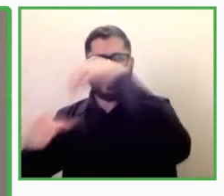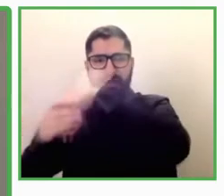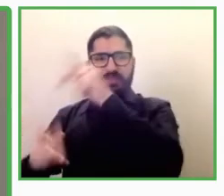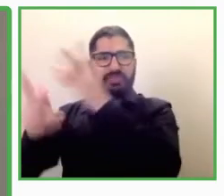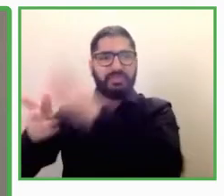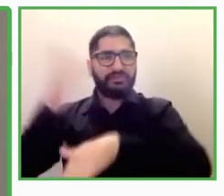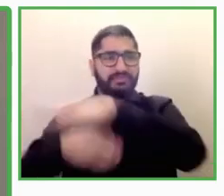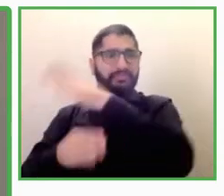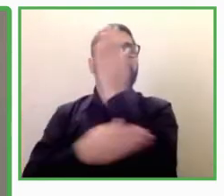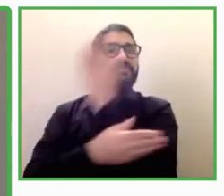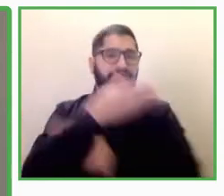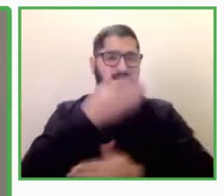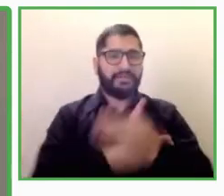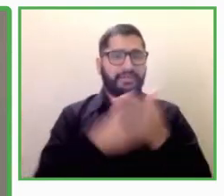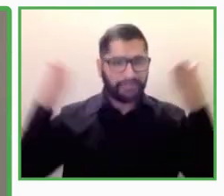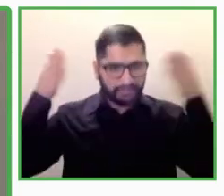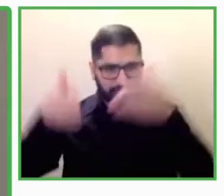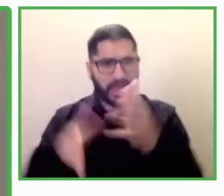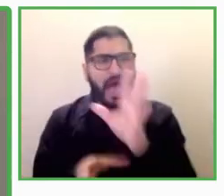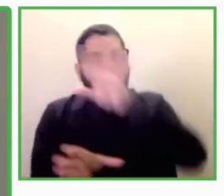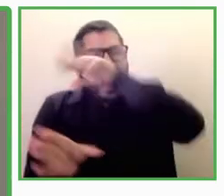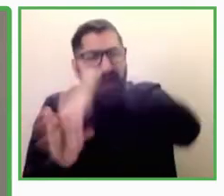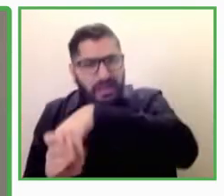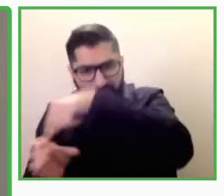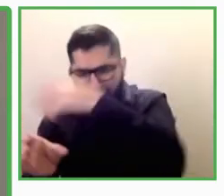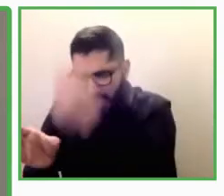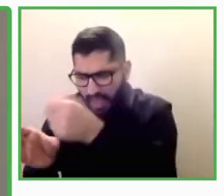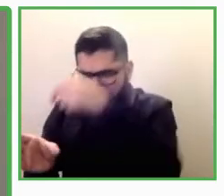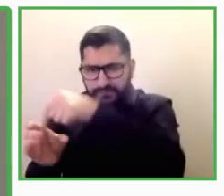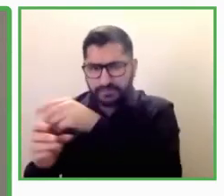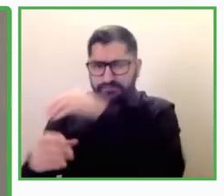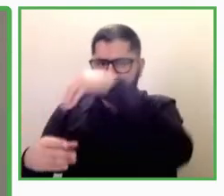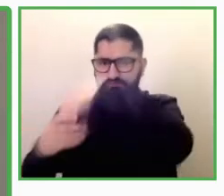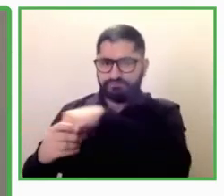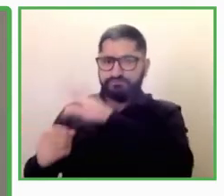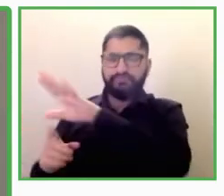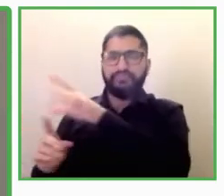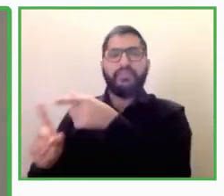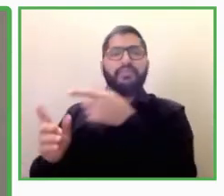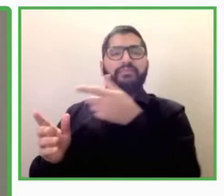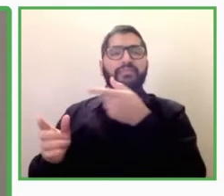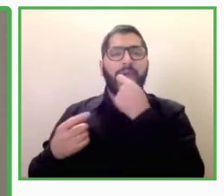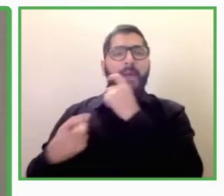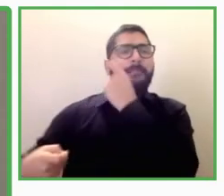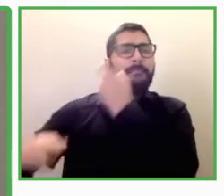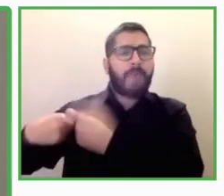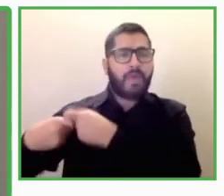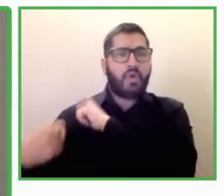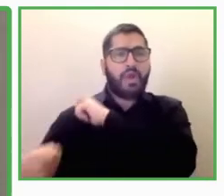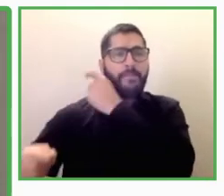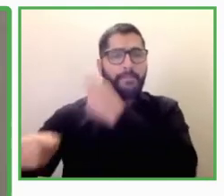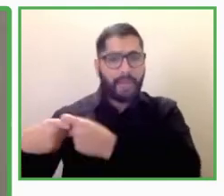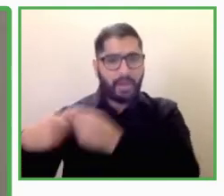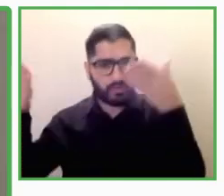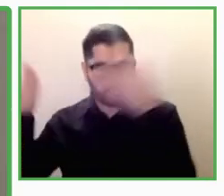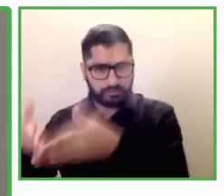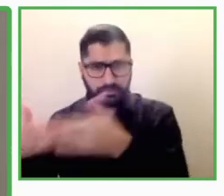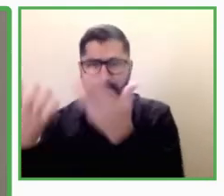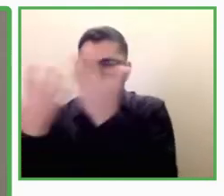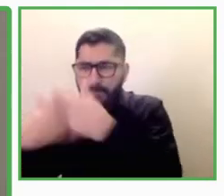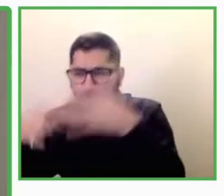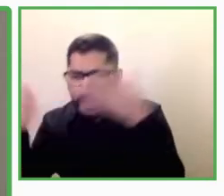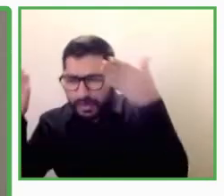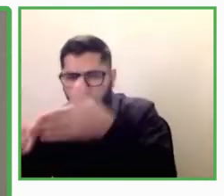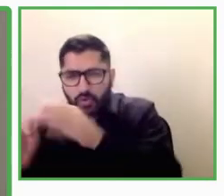From Fundación 11 that works with other European foundations for